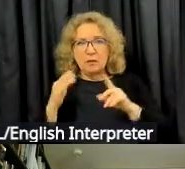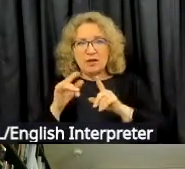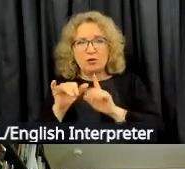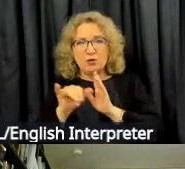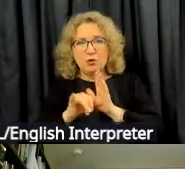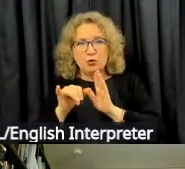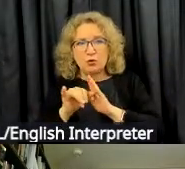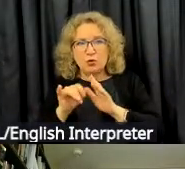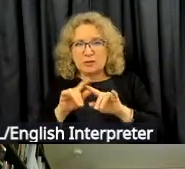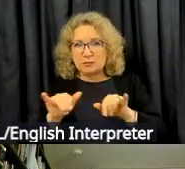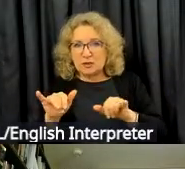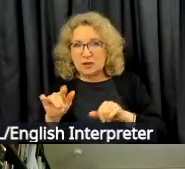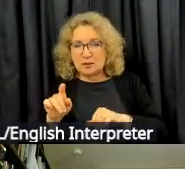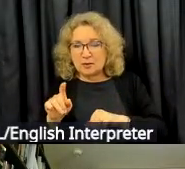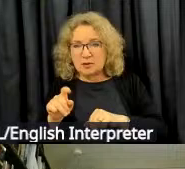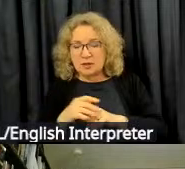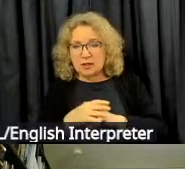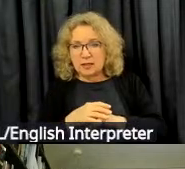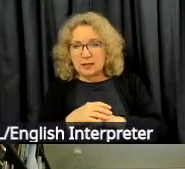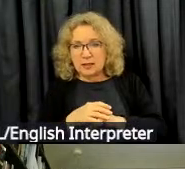time.